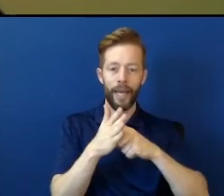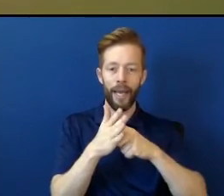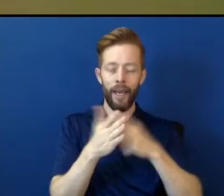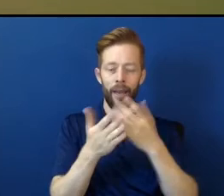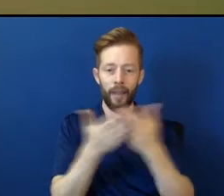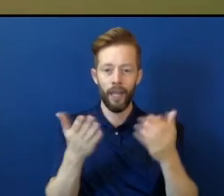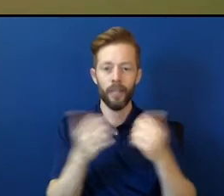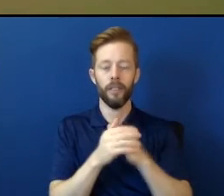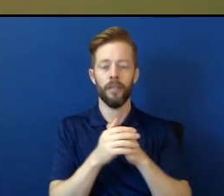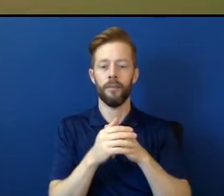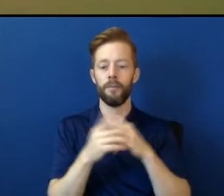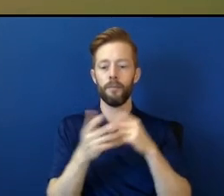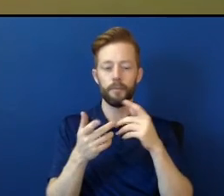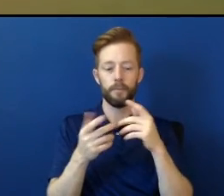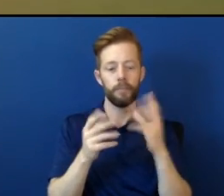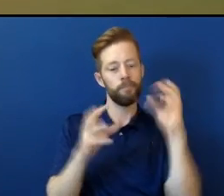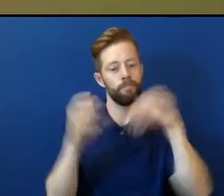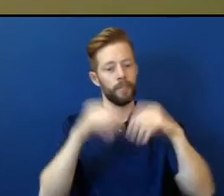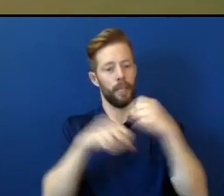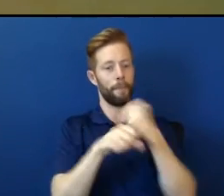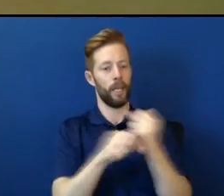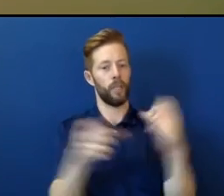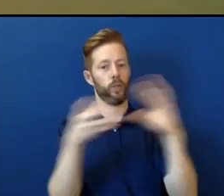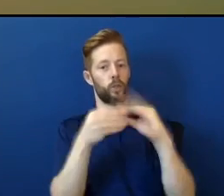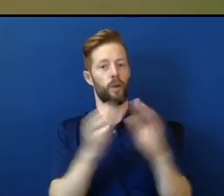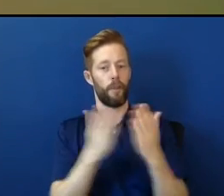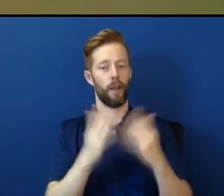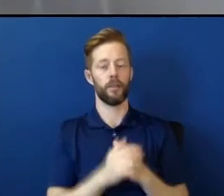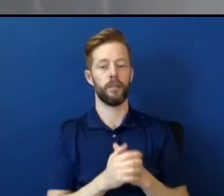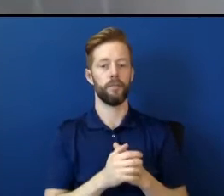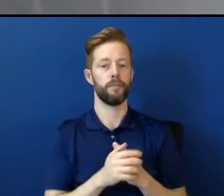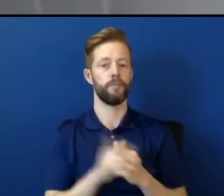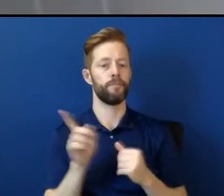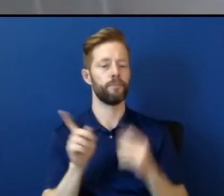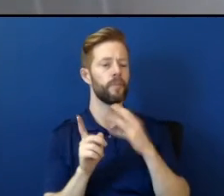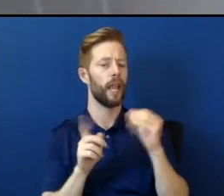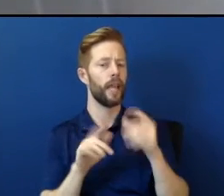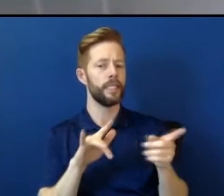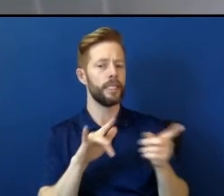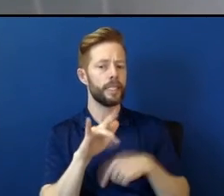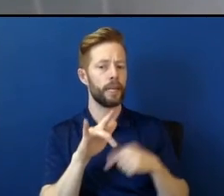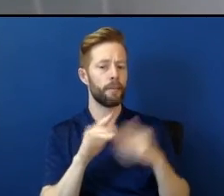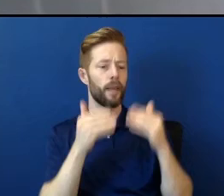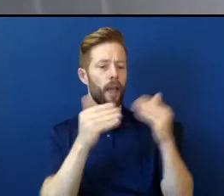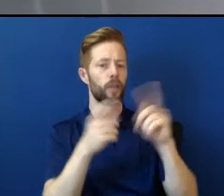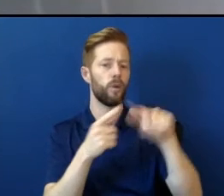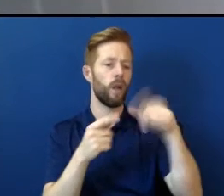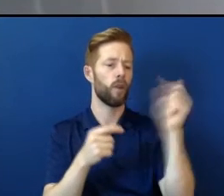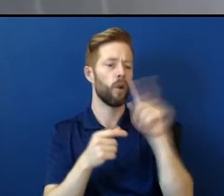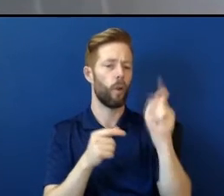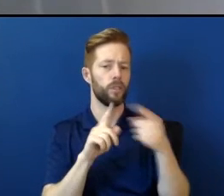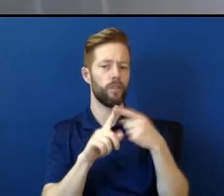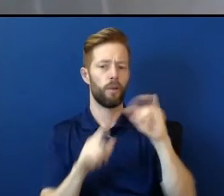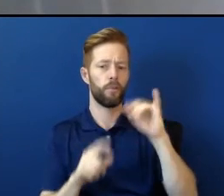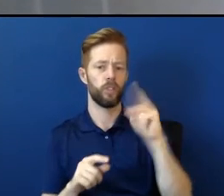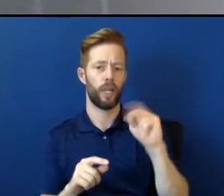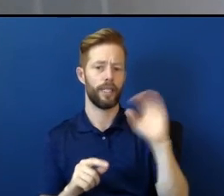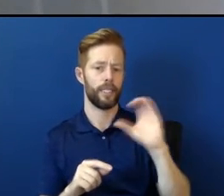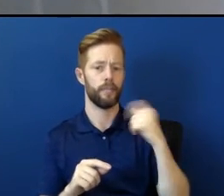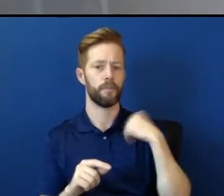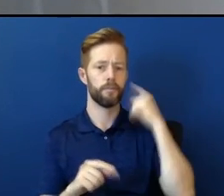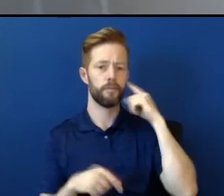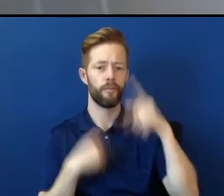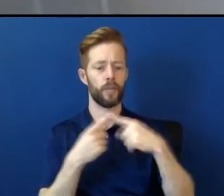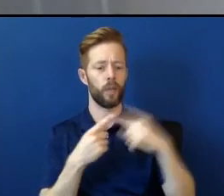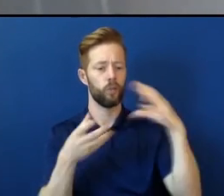that you're talking about, and you use a story box with them. Yeah, and Christine, skipping ahead to another question from John C. I kind of thought